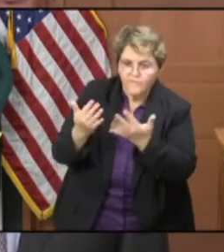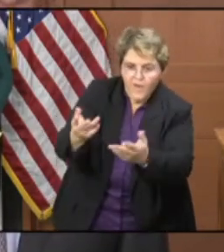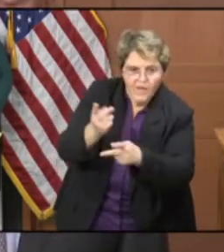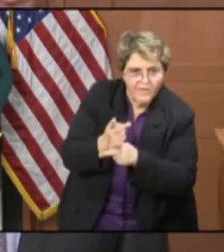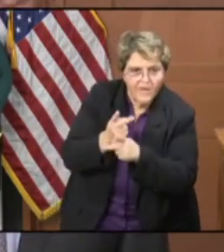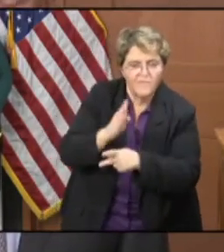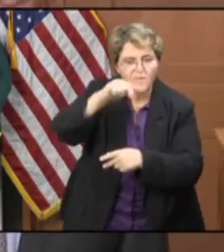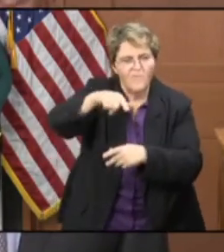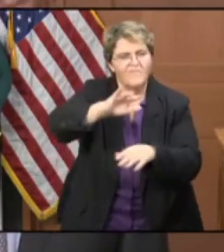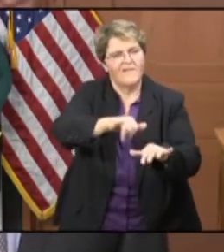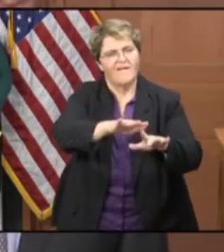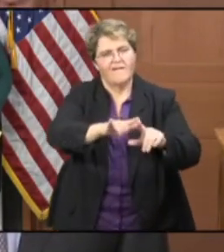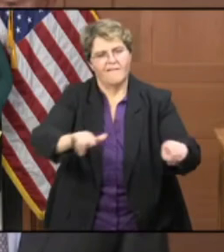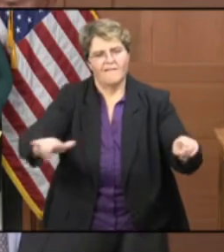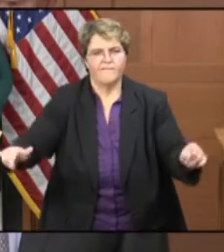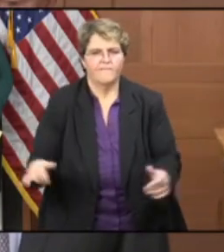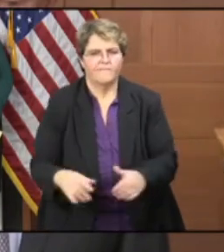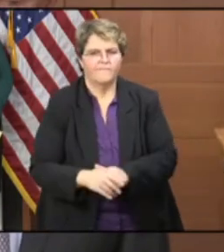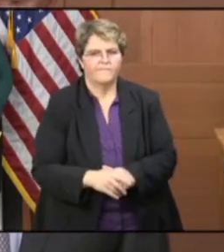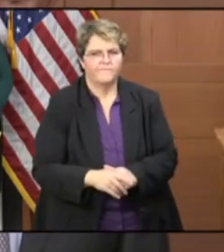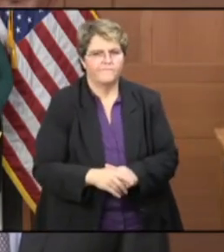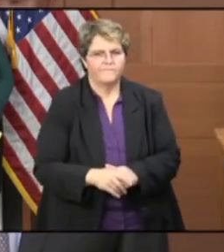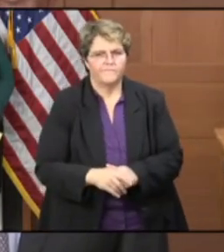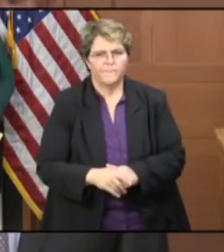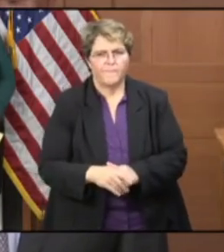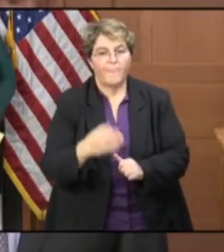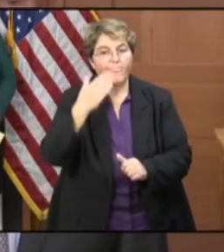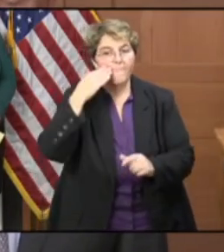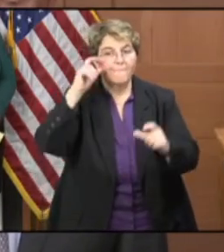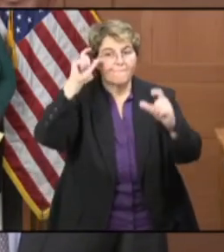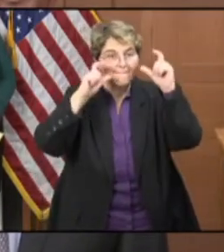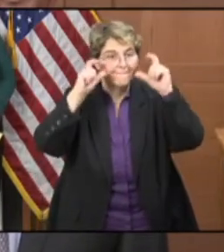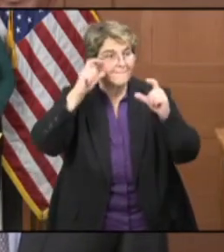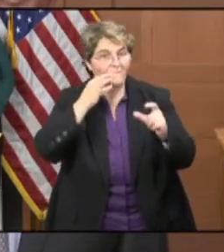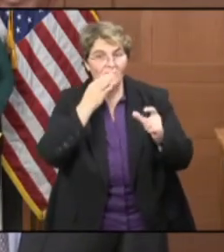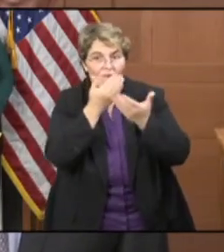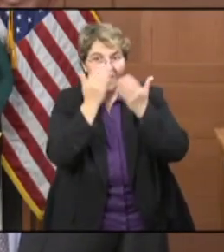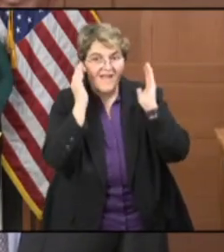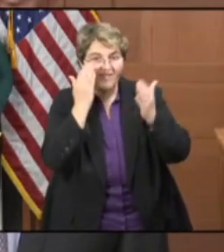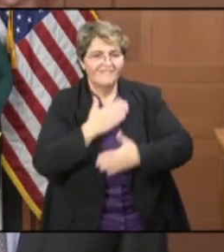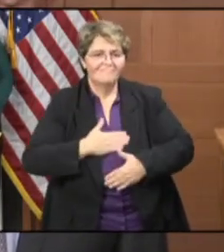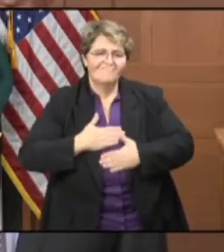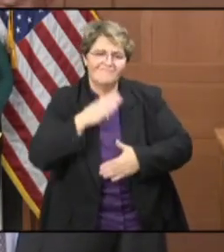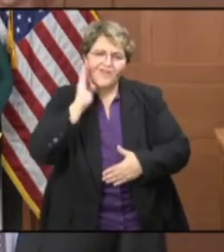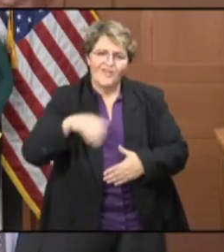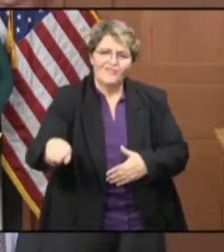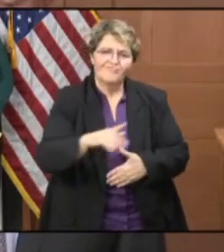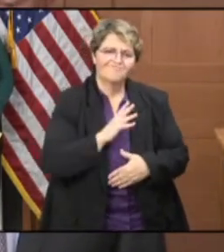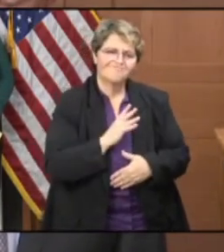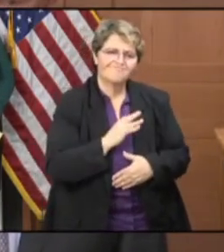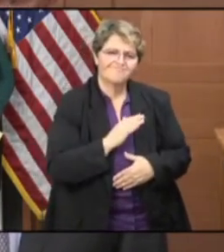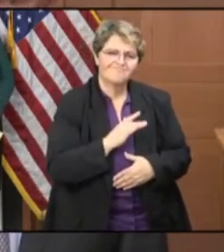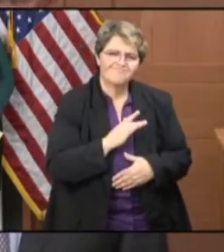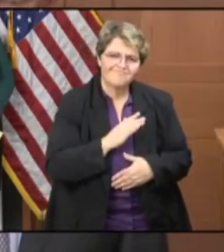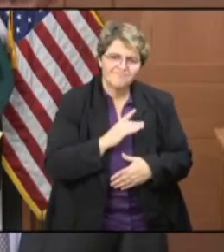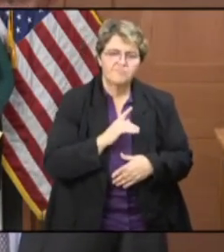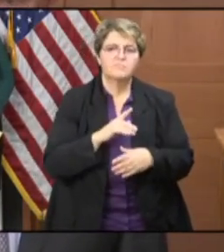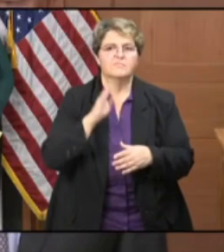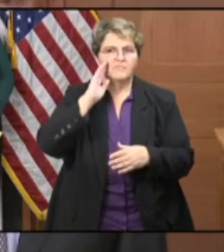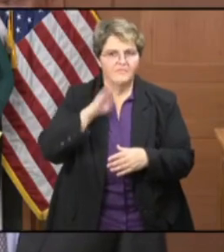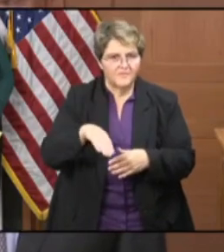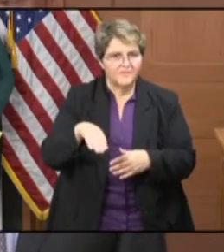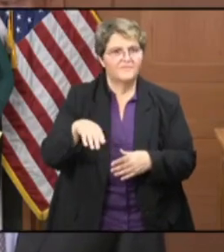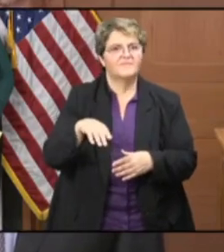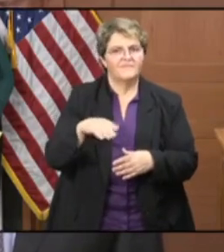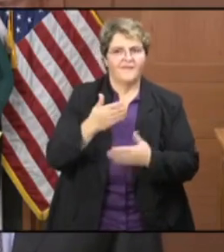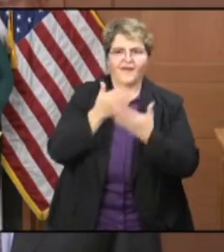limiting any, we're heading into Halloween this week. We want everyone to have fun and enjoy the holiday, and we think there's lots of ways to do that